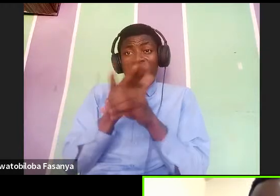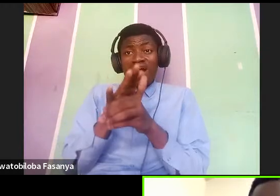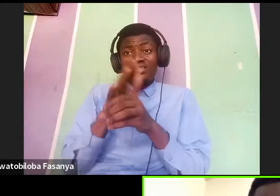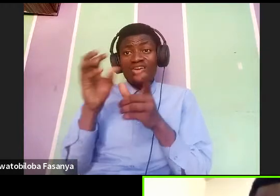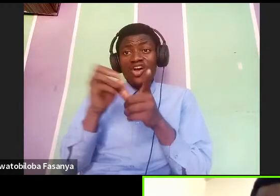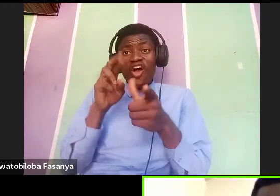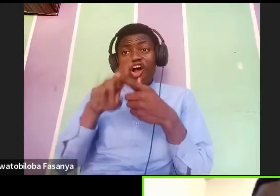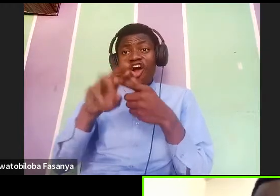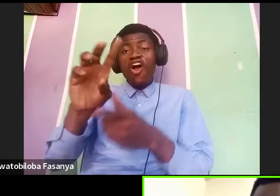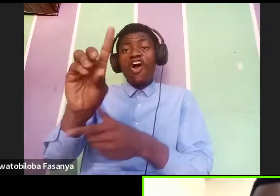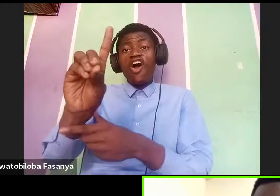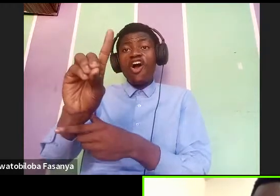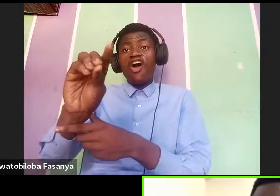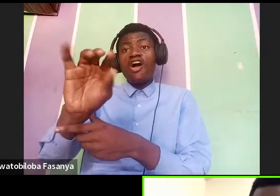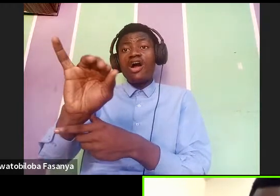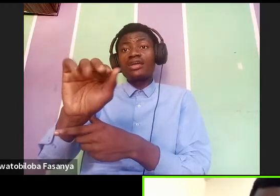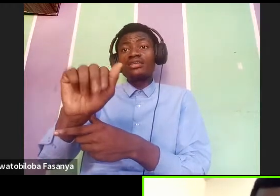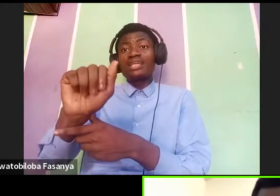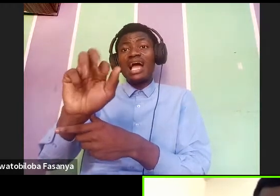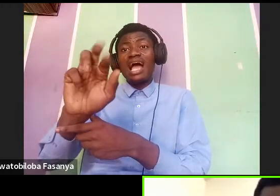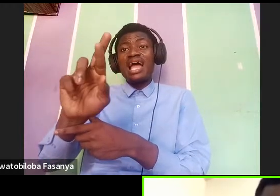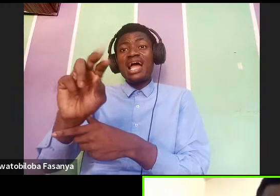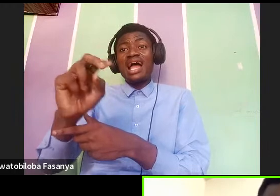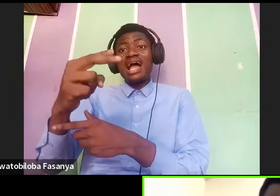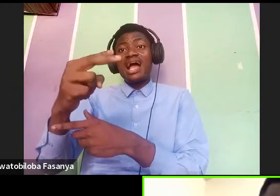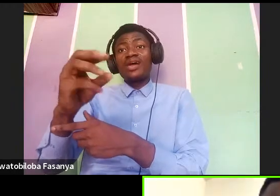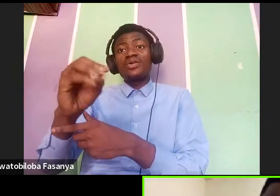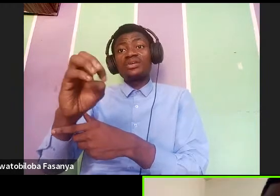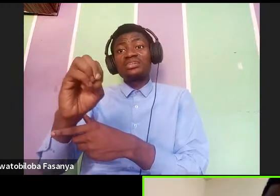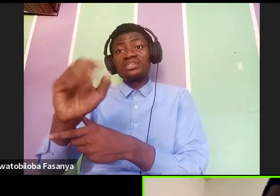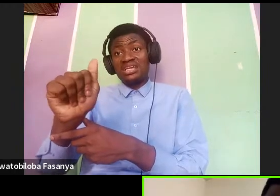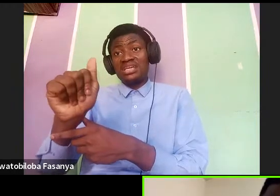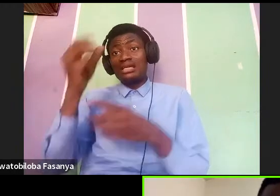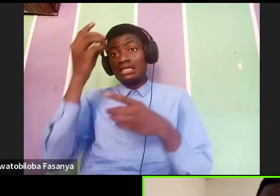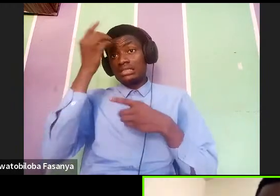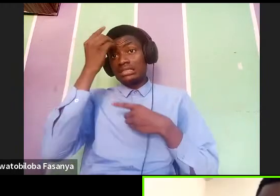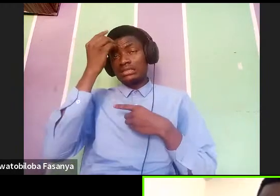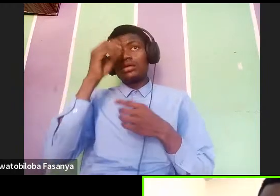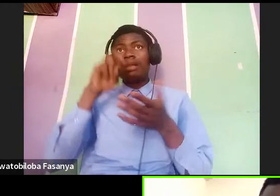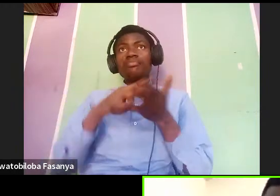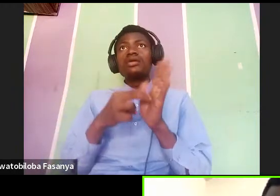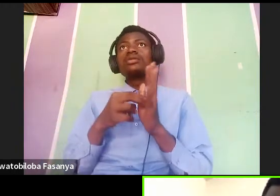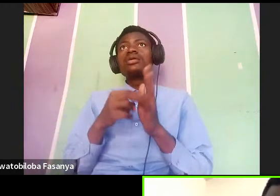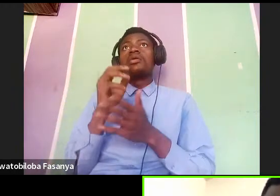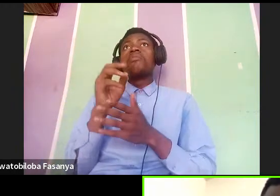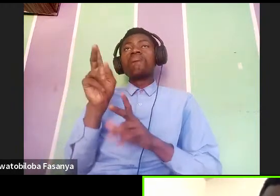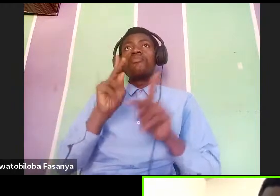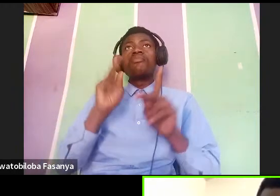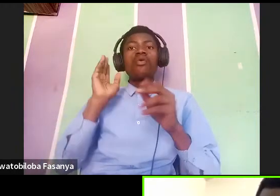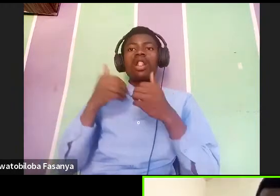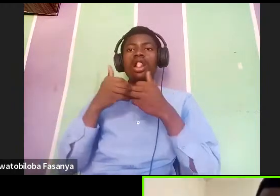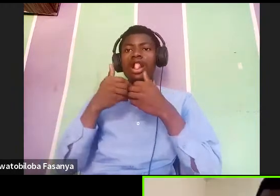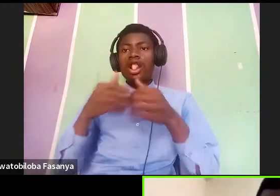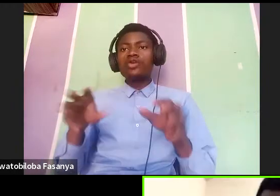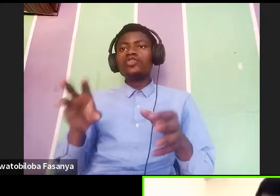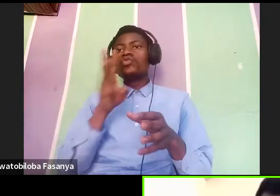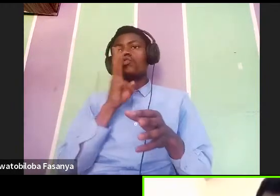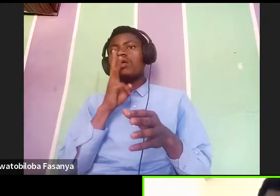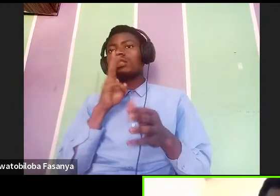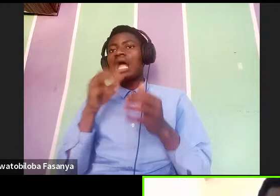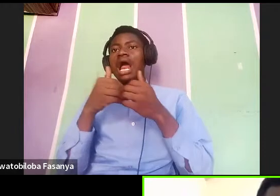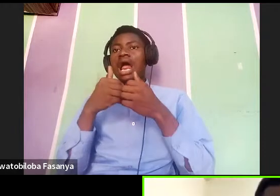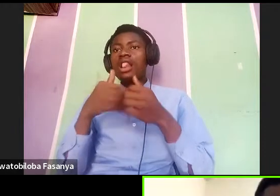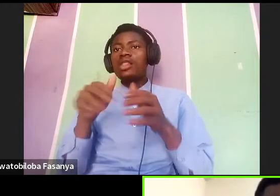one loses fluids, water, either by vomiting or from the back